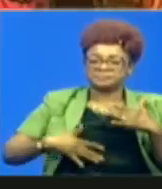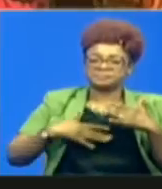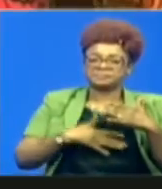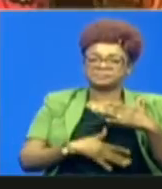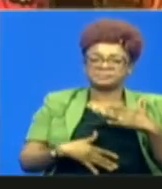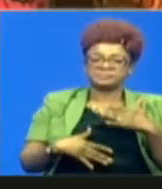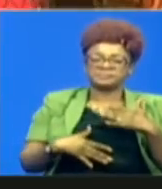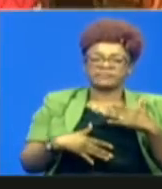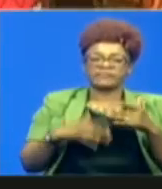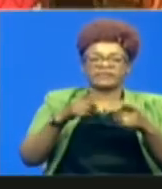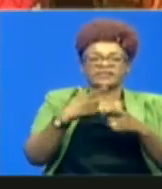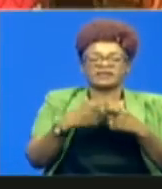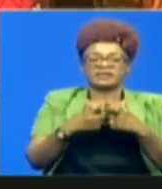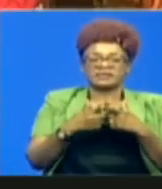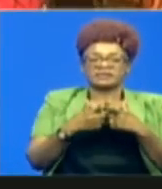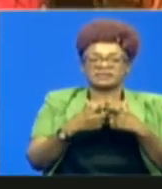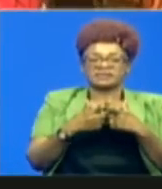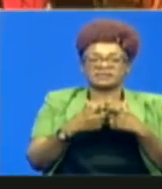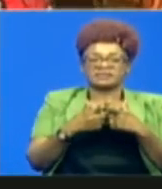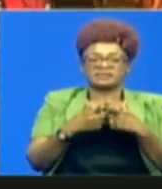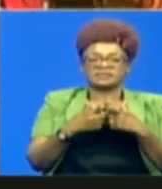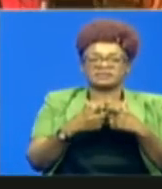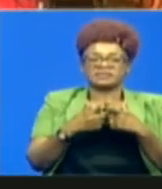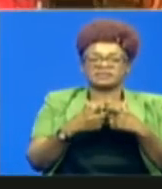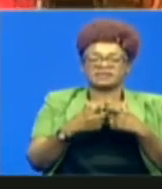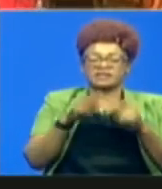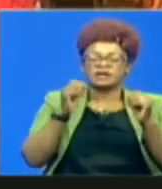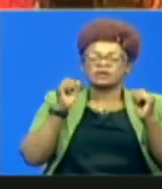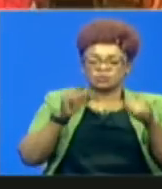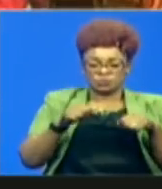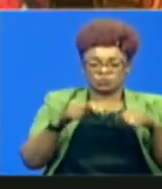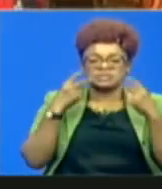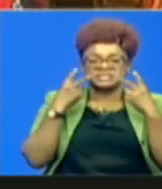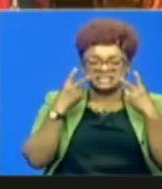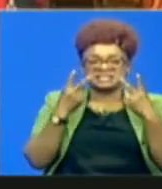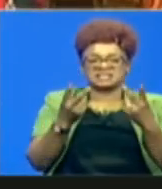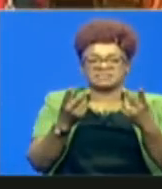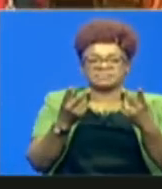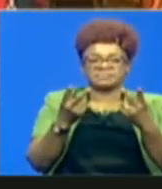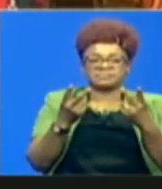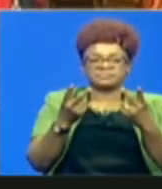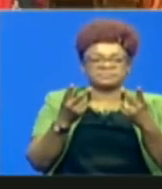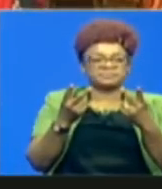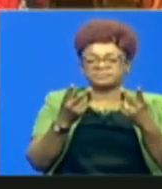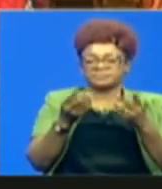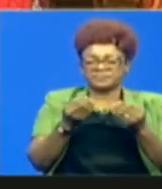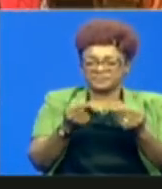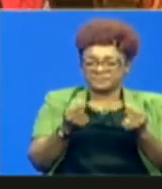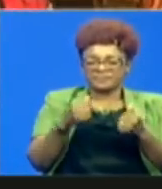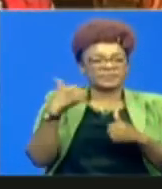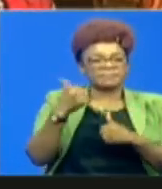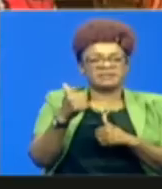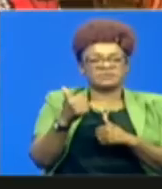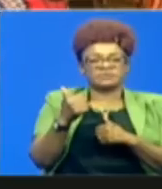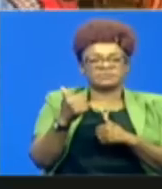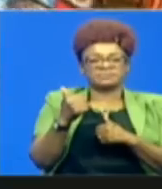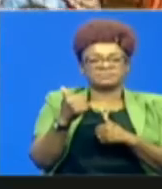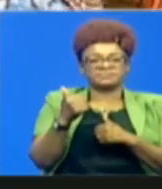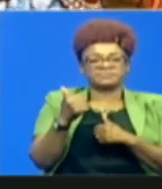pelvic ultrasound, and then they could see it's not cyst, and it's